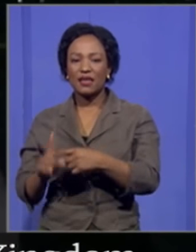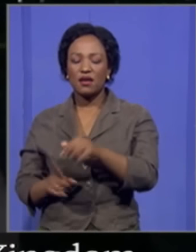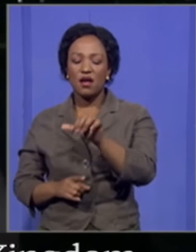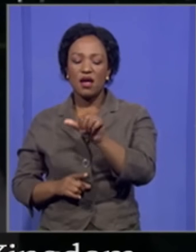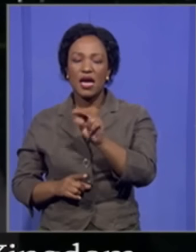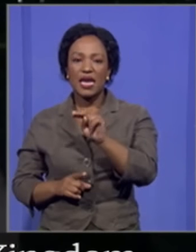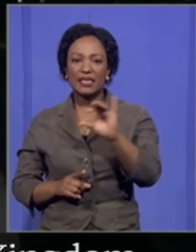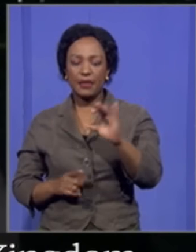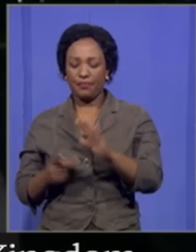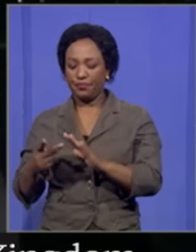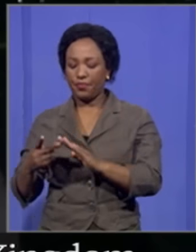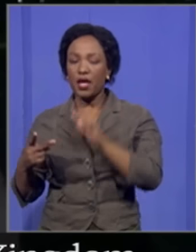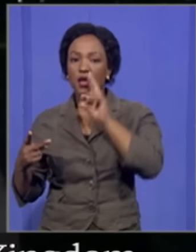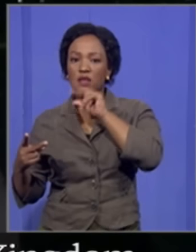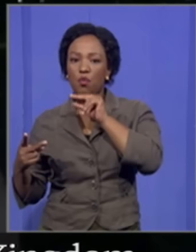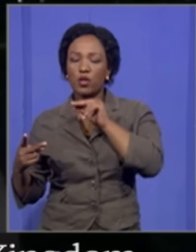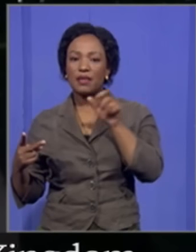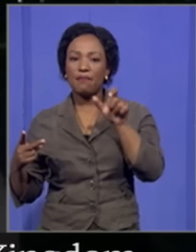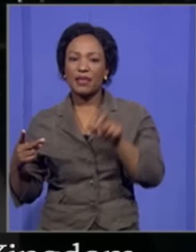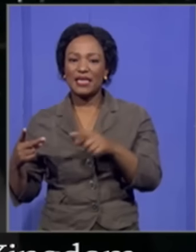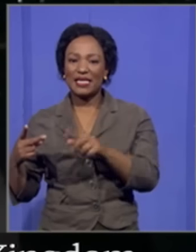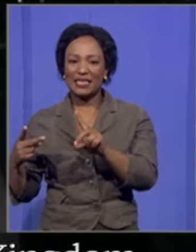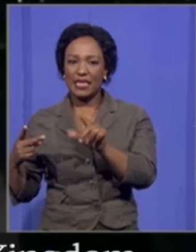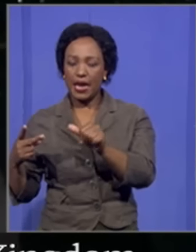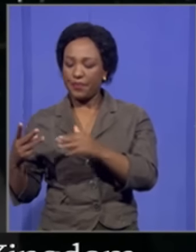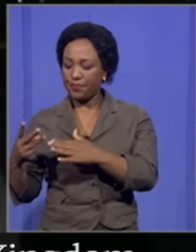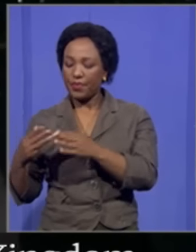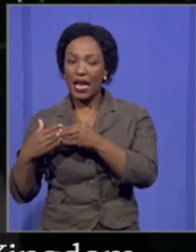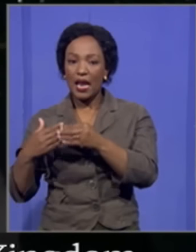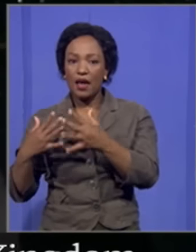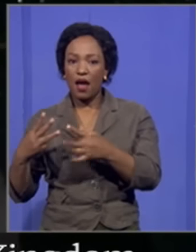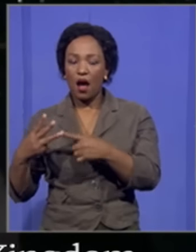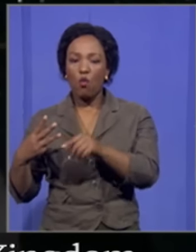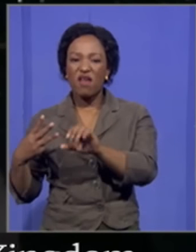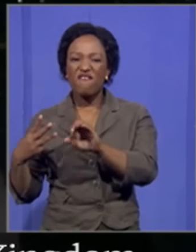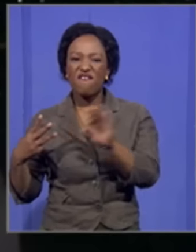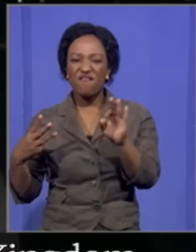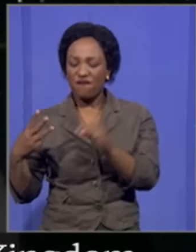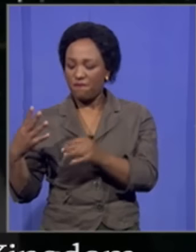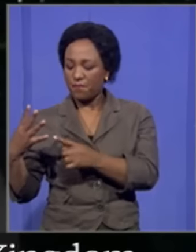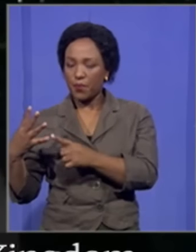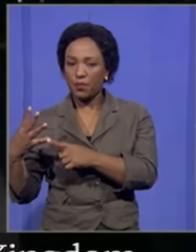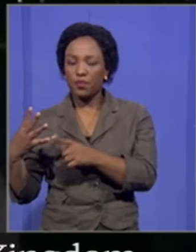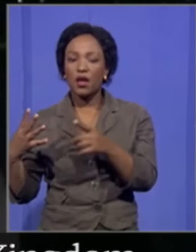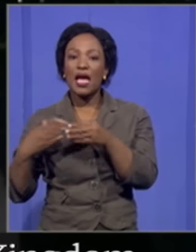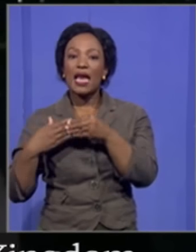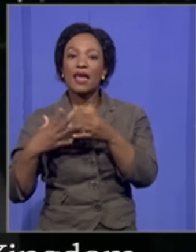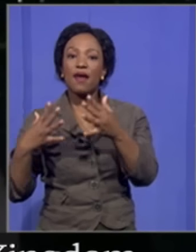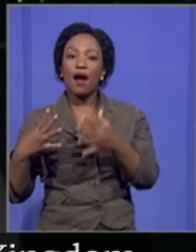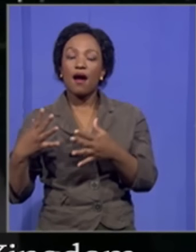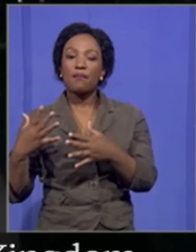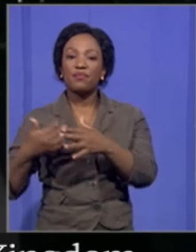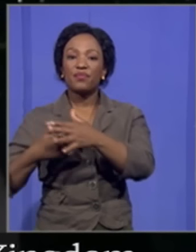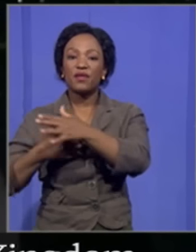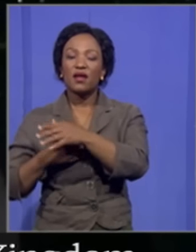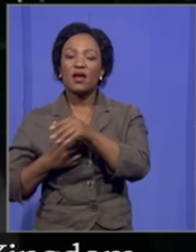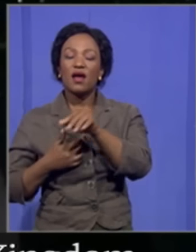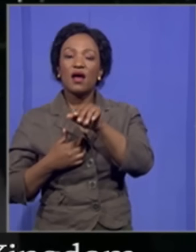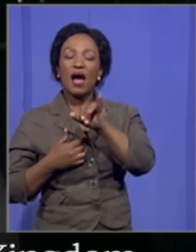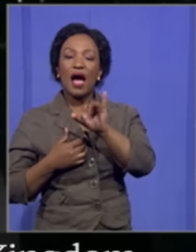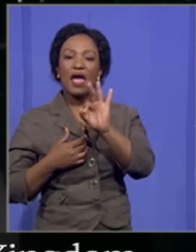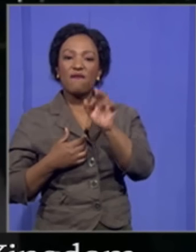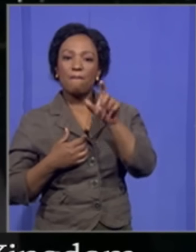DA moetapele wa EFF ha mmoho le moetapele wa IFP ke bona bao ha jwale re